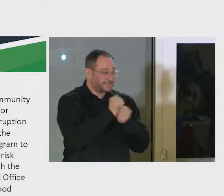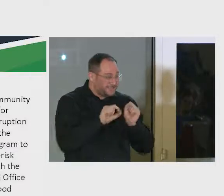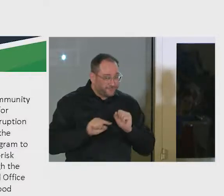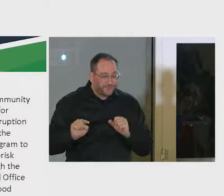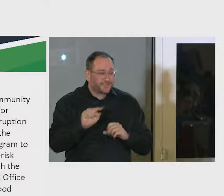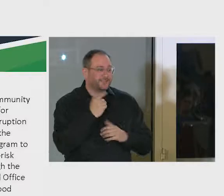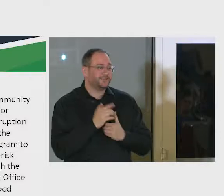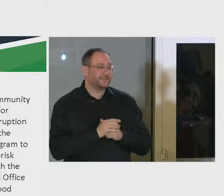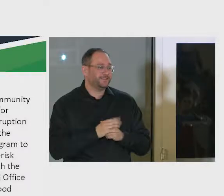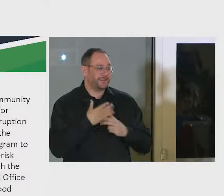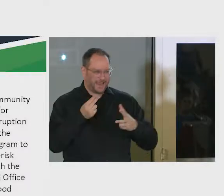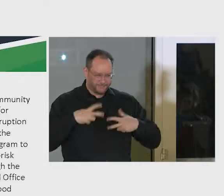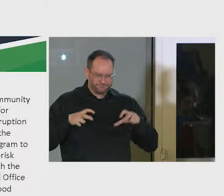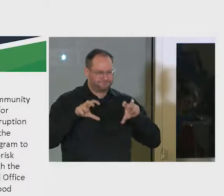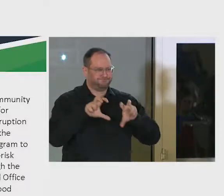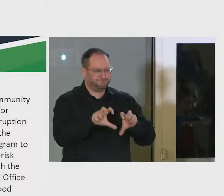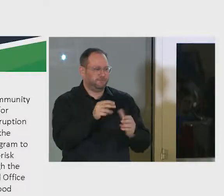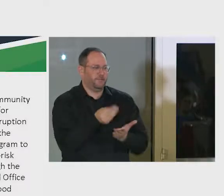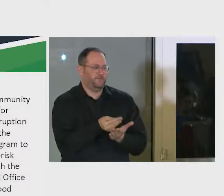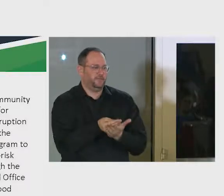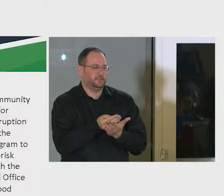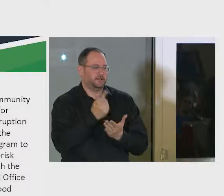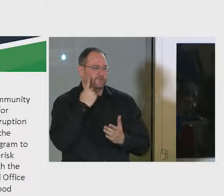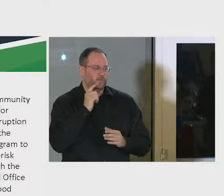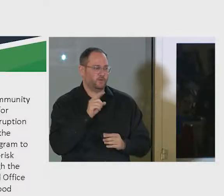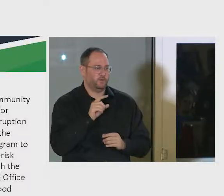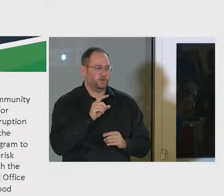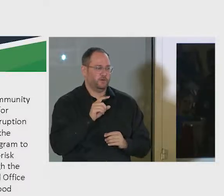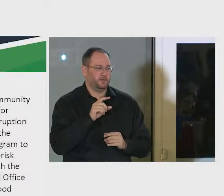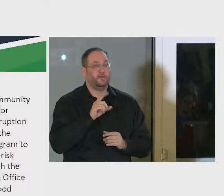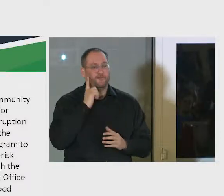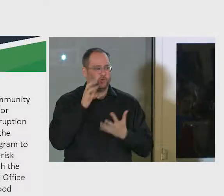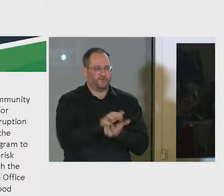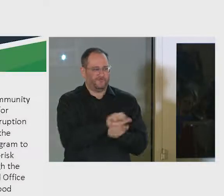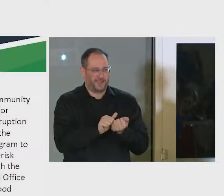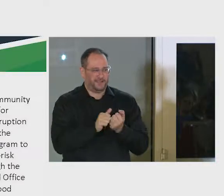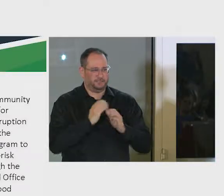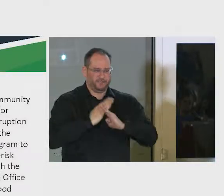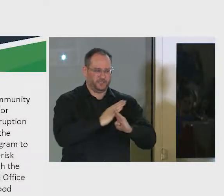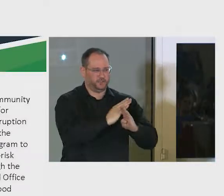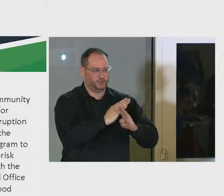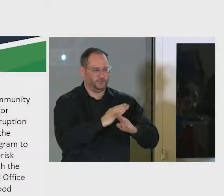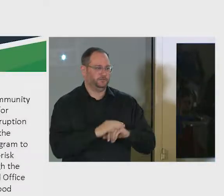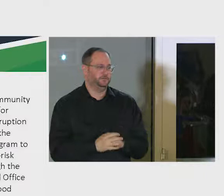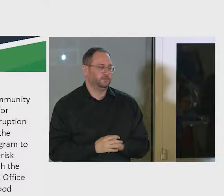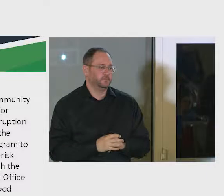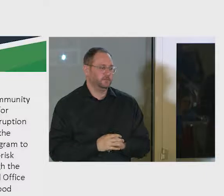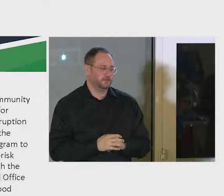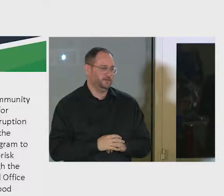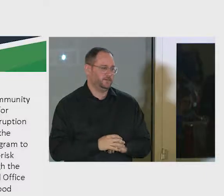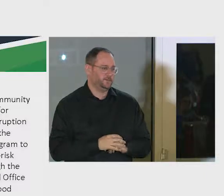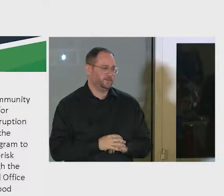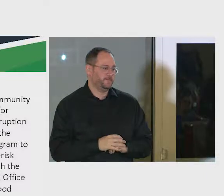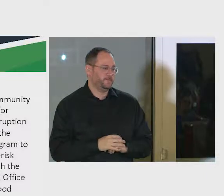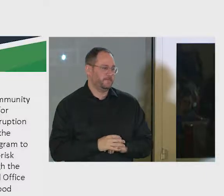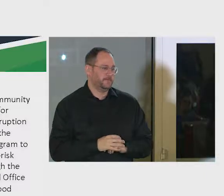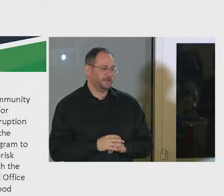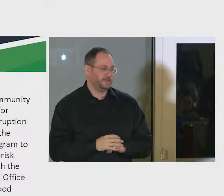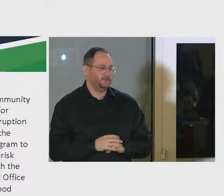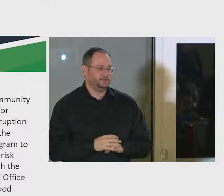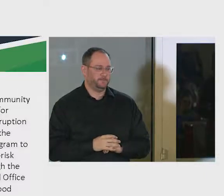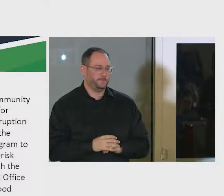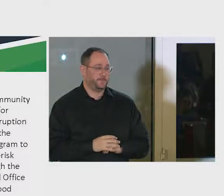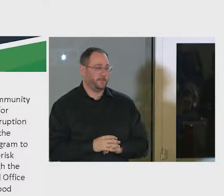help fund violence prevention efforts and job training programs for some of our residents with biggest barriers. And lastly,